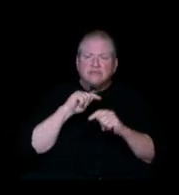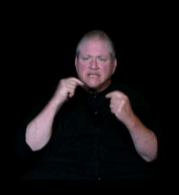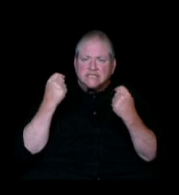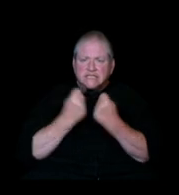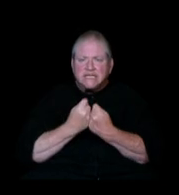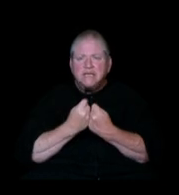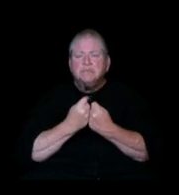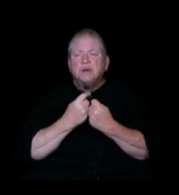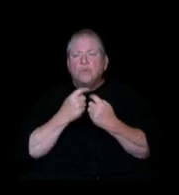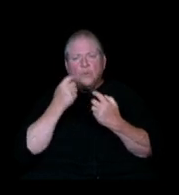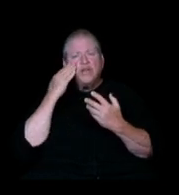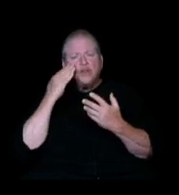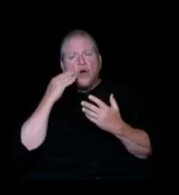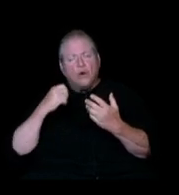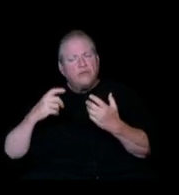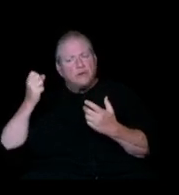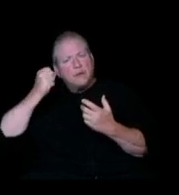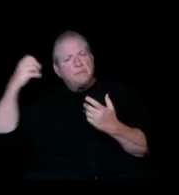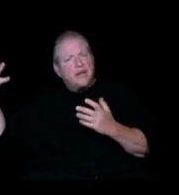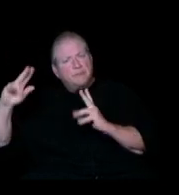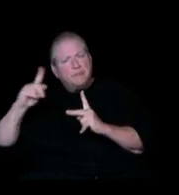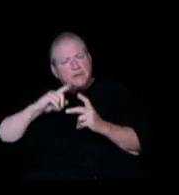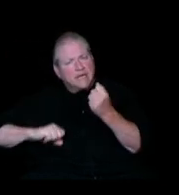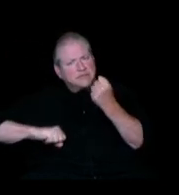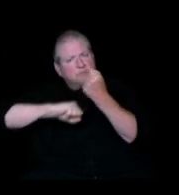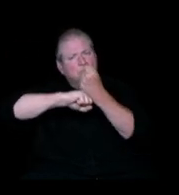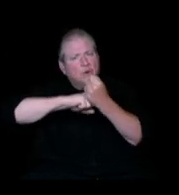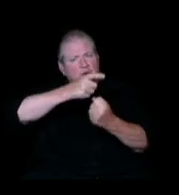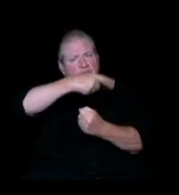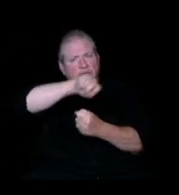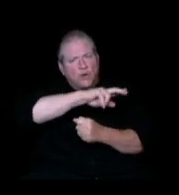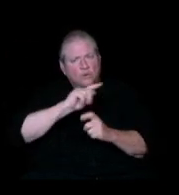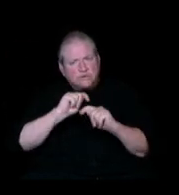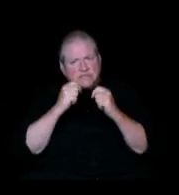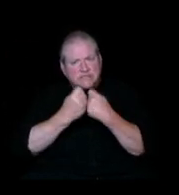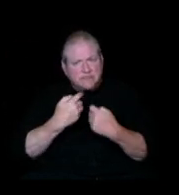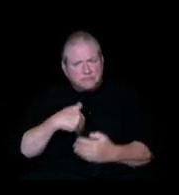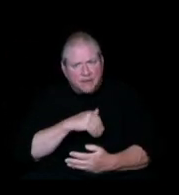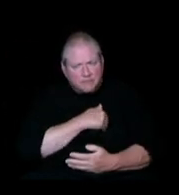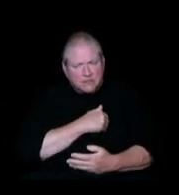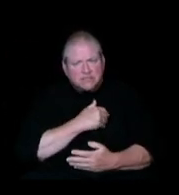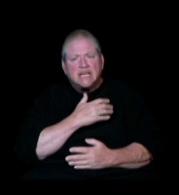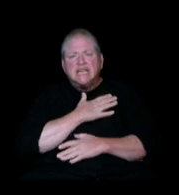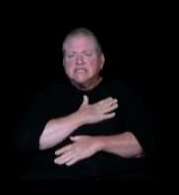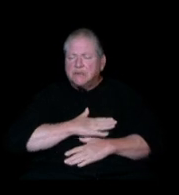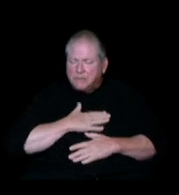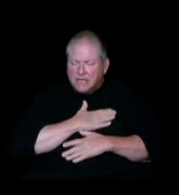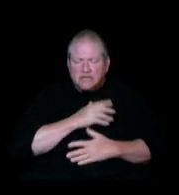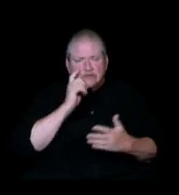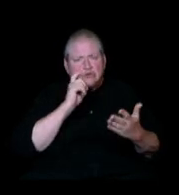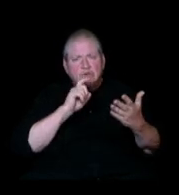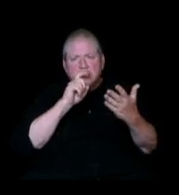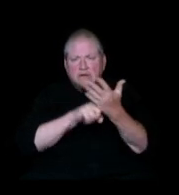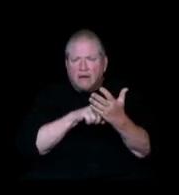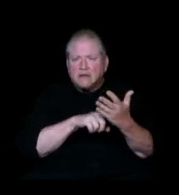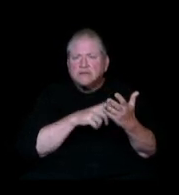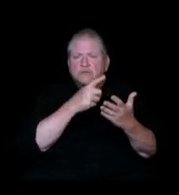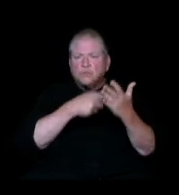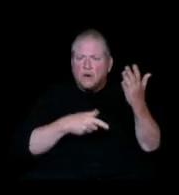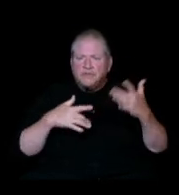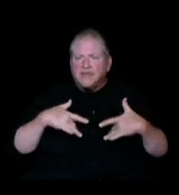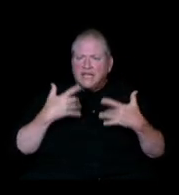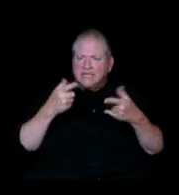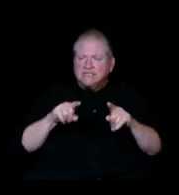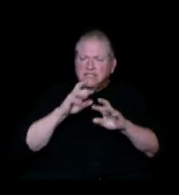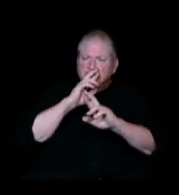recognize that behind each name are many others, each an integral part of our response. It is a pleasure to acknowledge the dedication that the